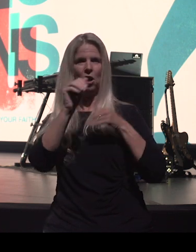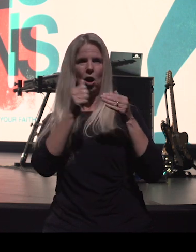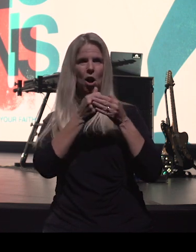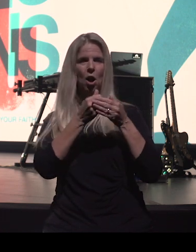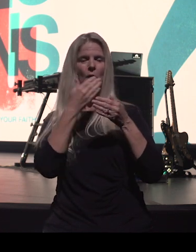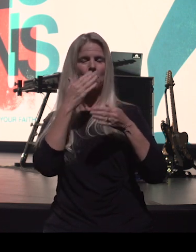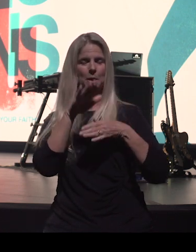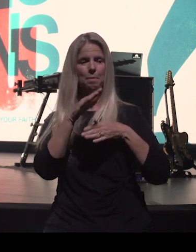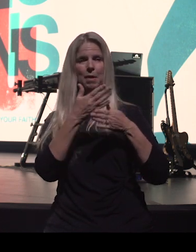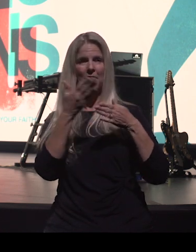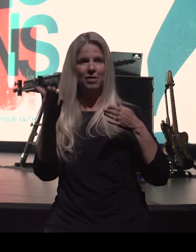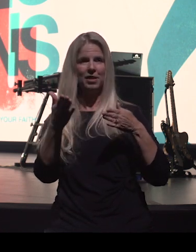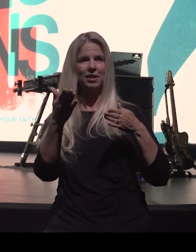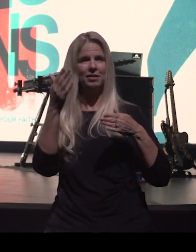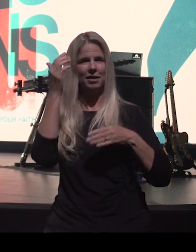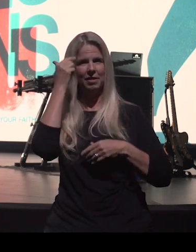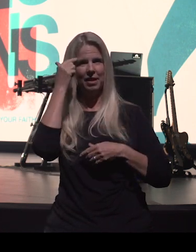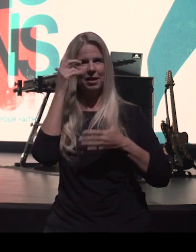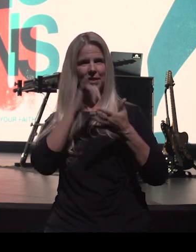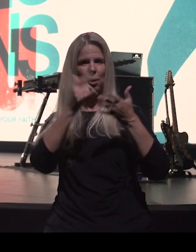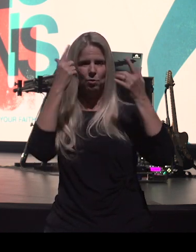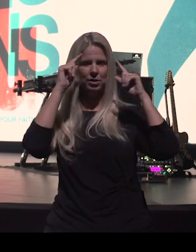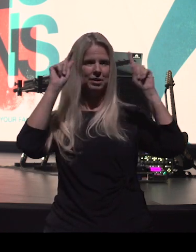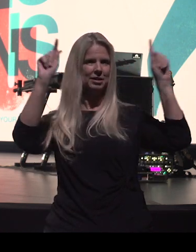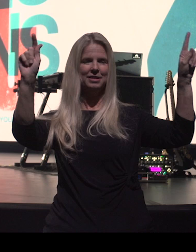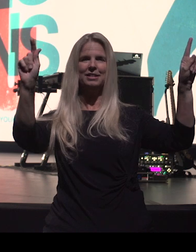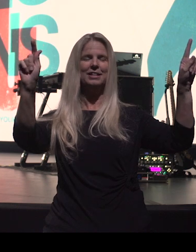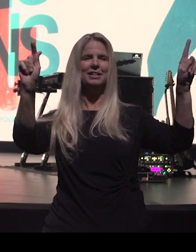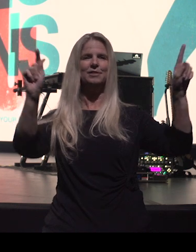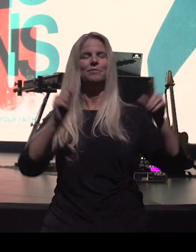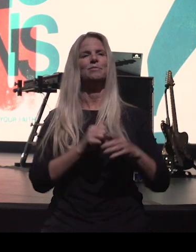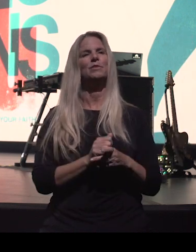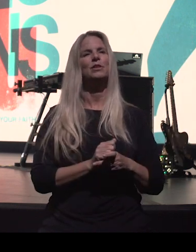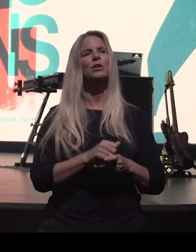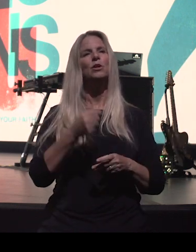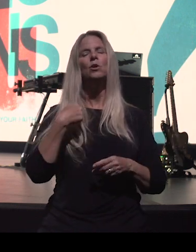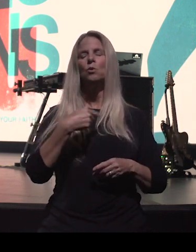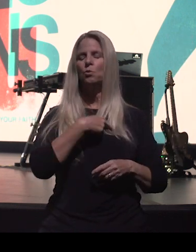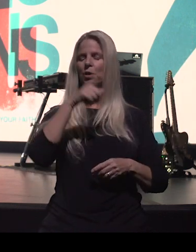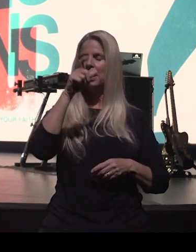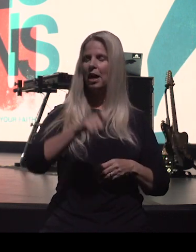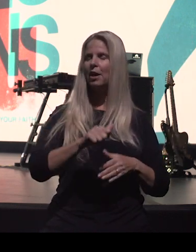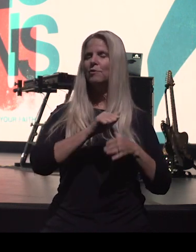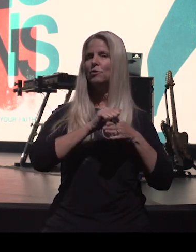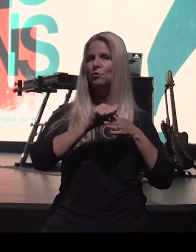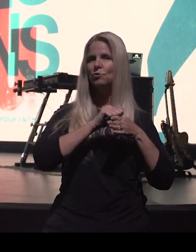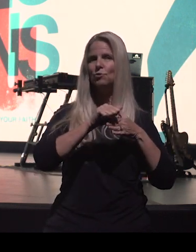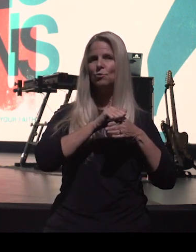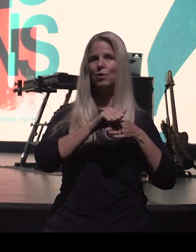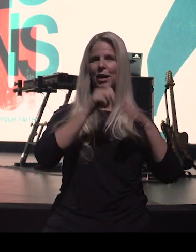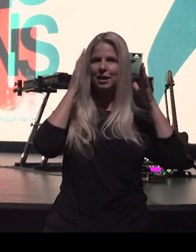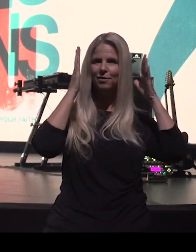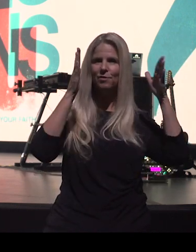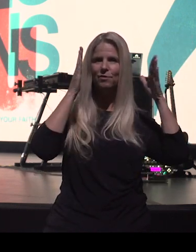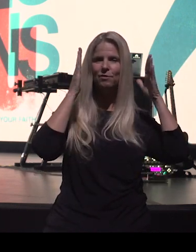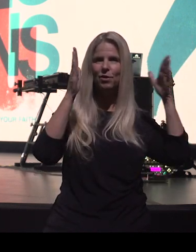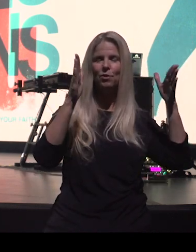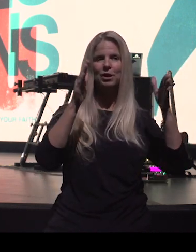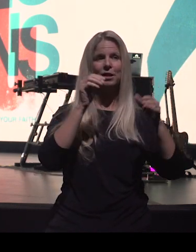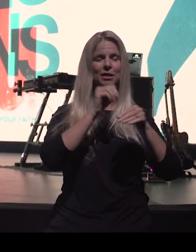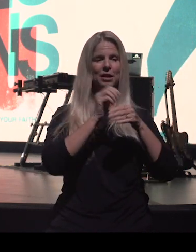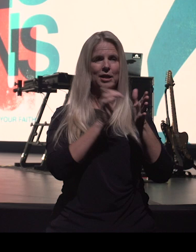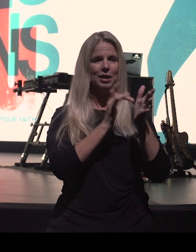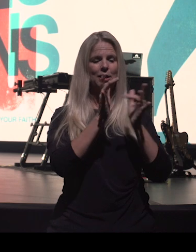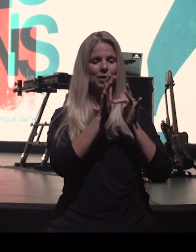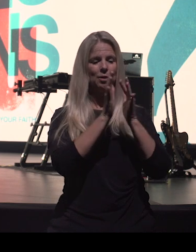We have to get into training mode. And it's amazing to me in Scripture how much we're told that we have